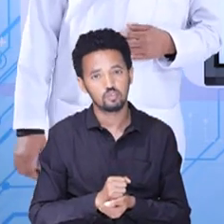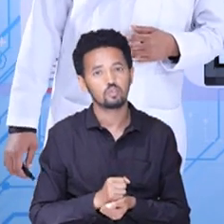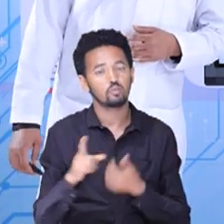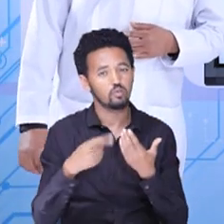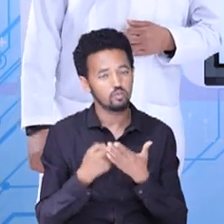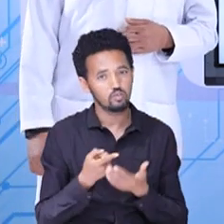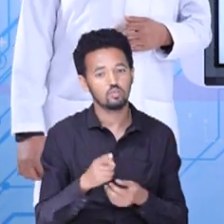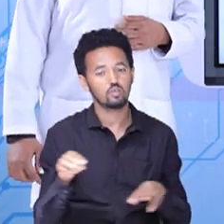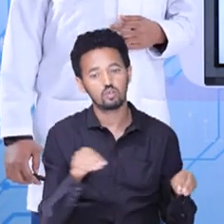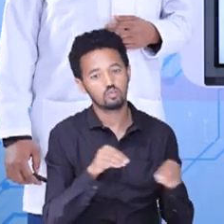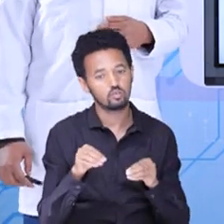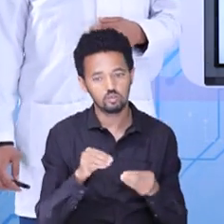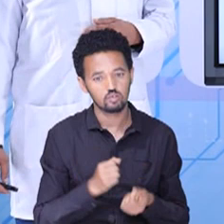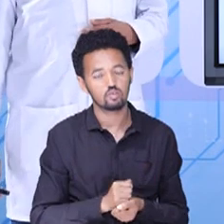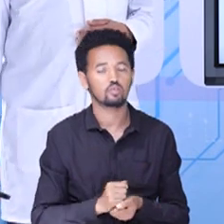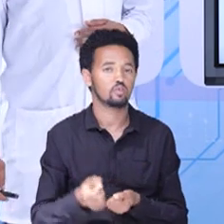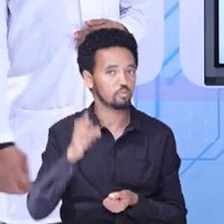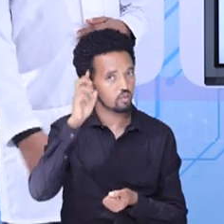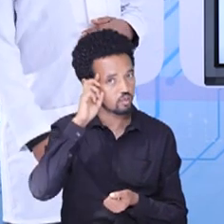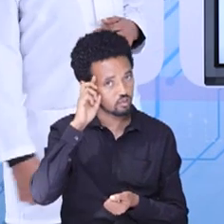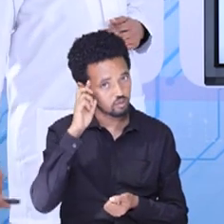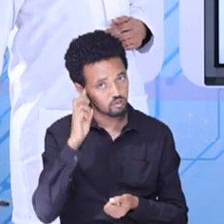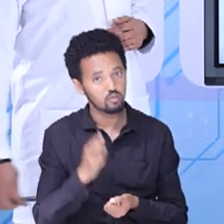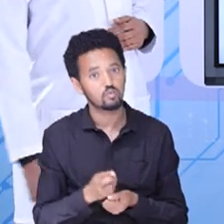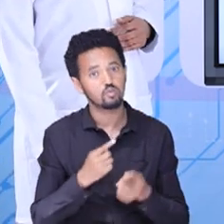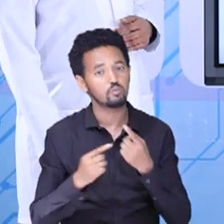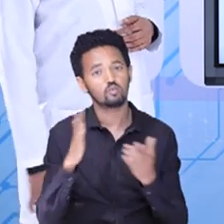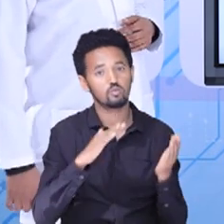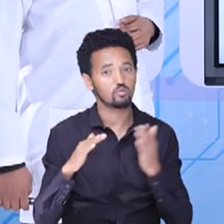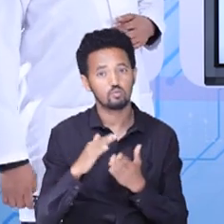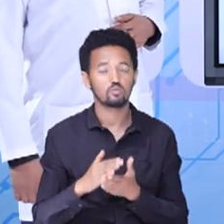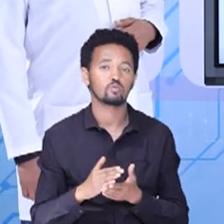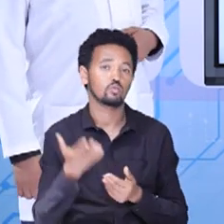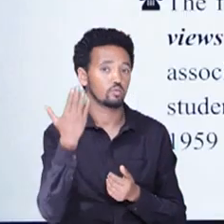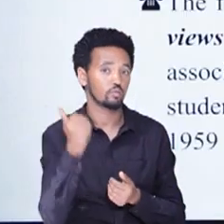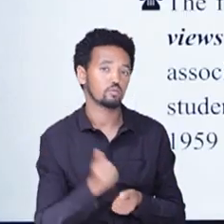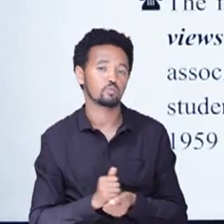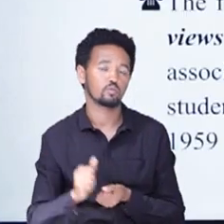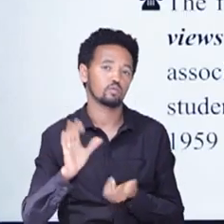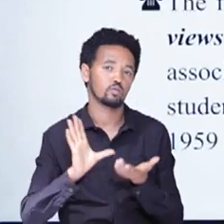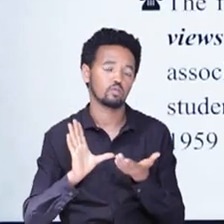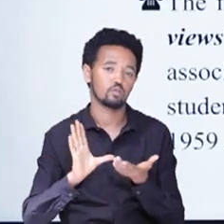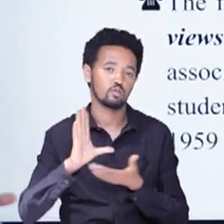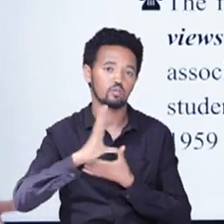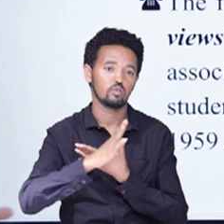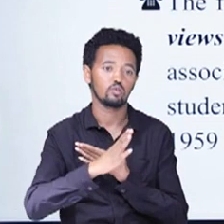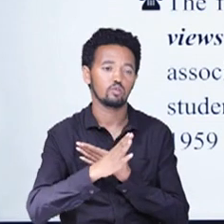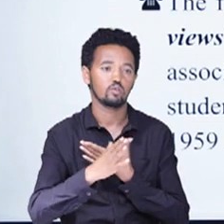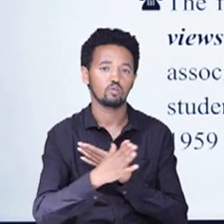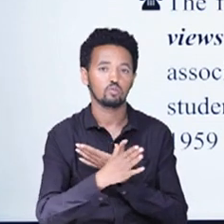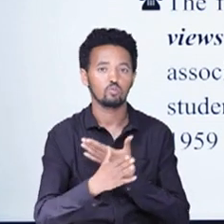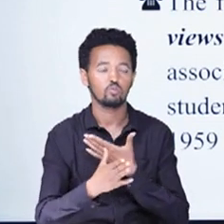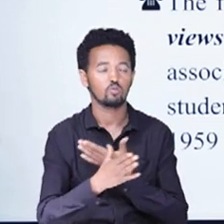By this action, Emperor Haile Selassie solved the problem of Gojam. The other one, the Ethiopian